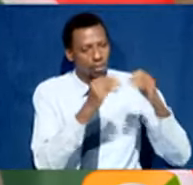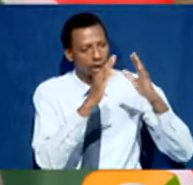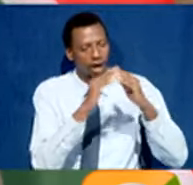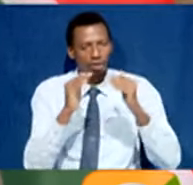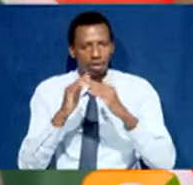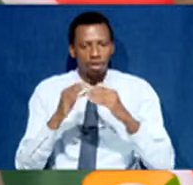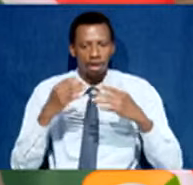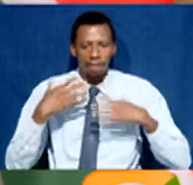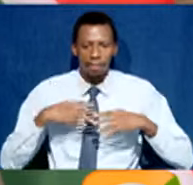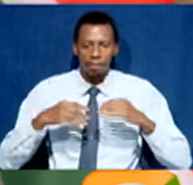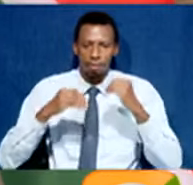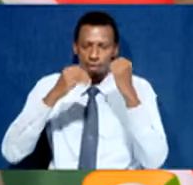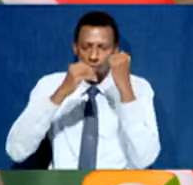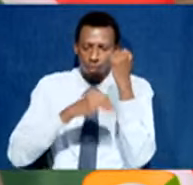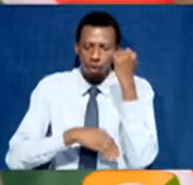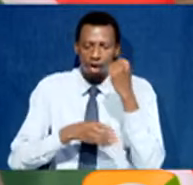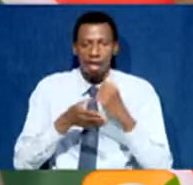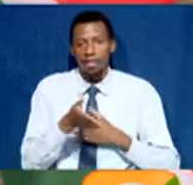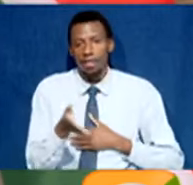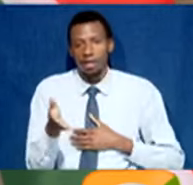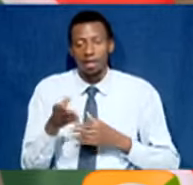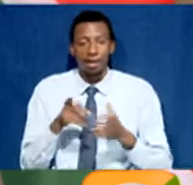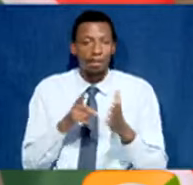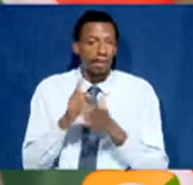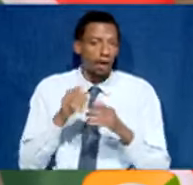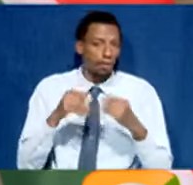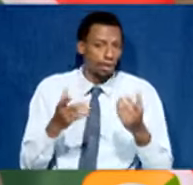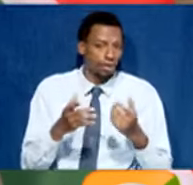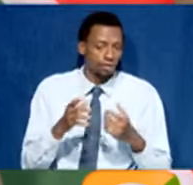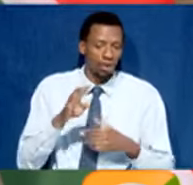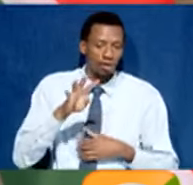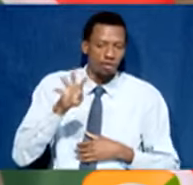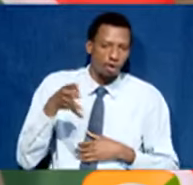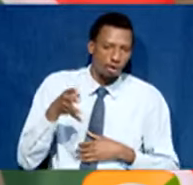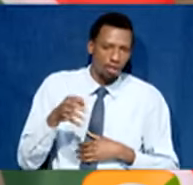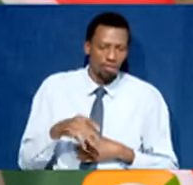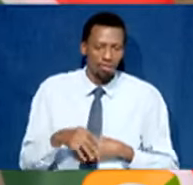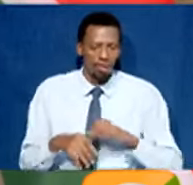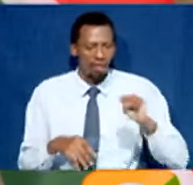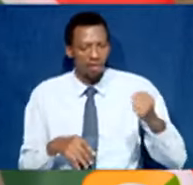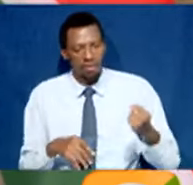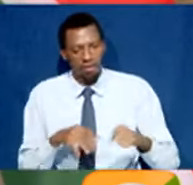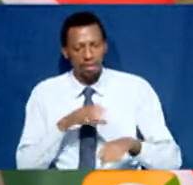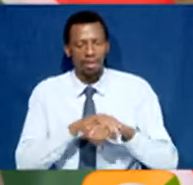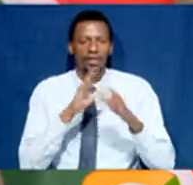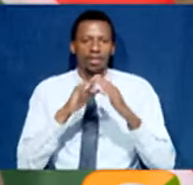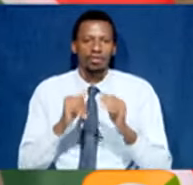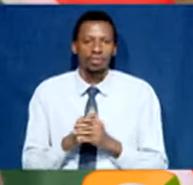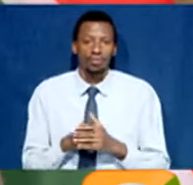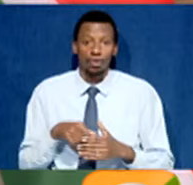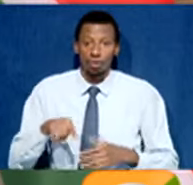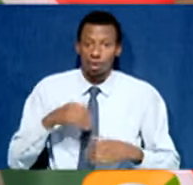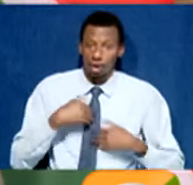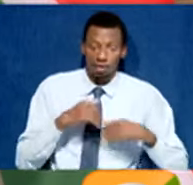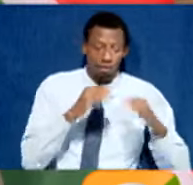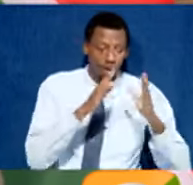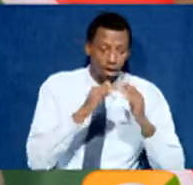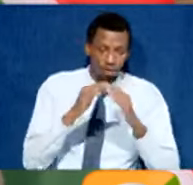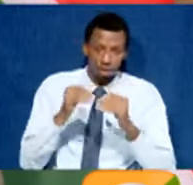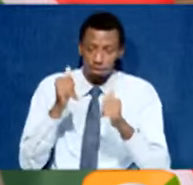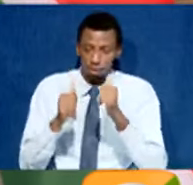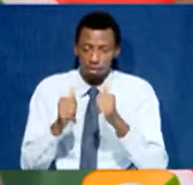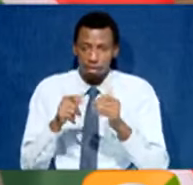the bottom of the pyramid. We'll pay 4,000-5,000 shillings and get a house. We have affordable housing for